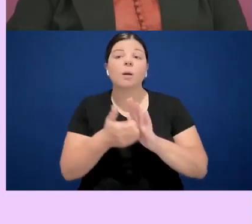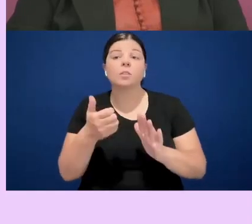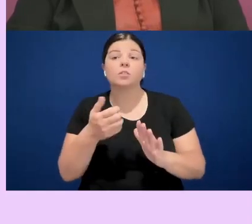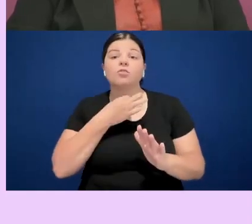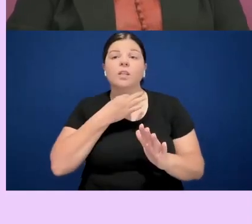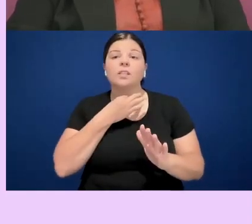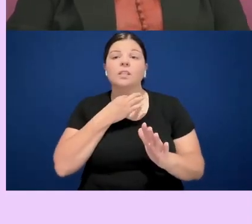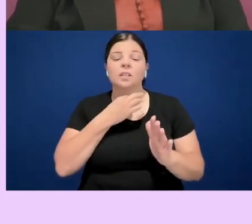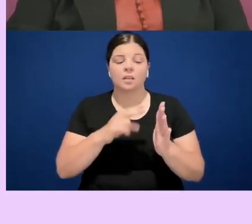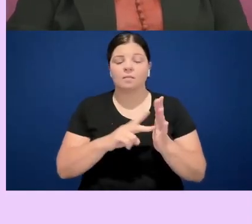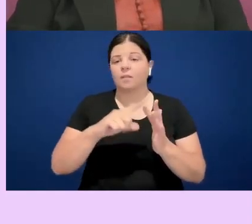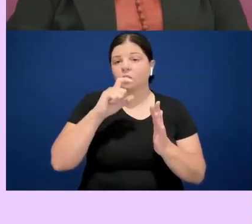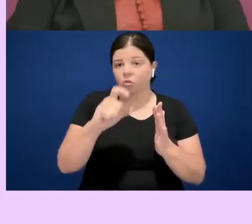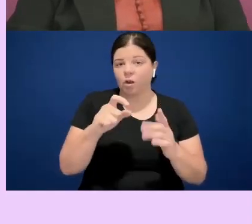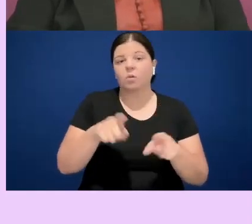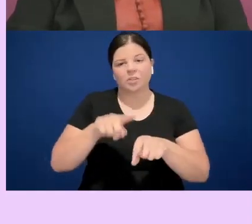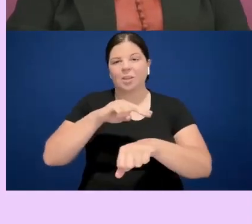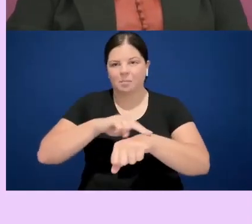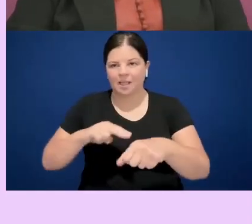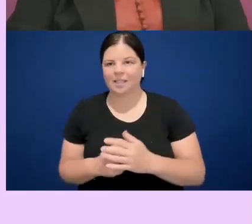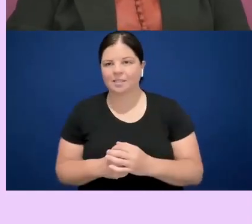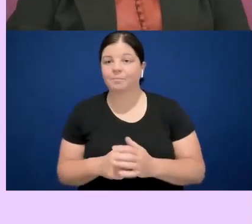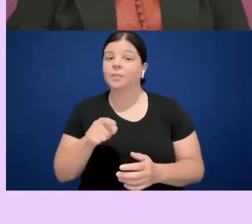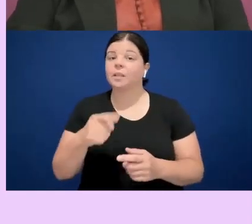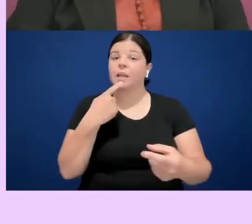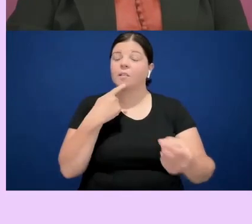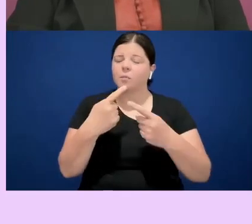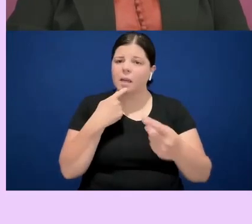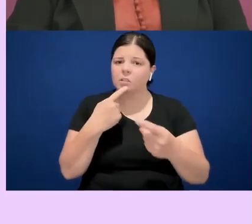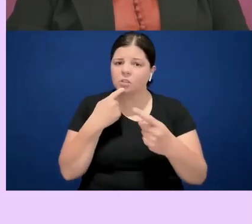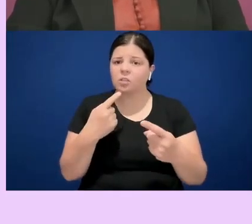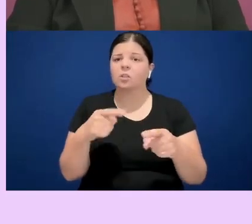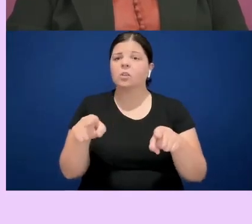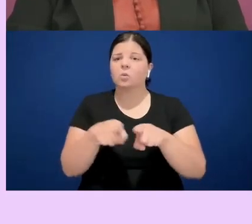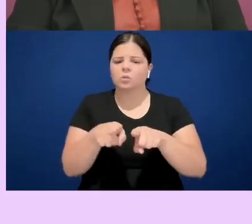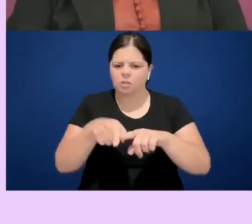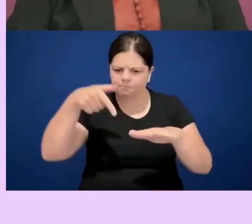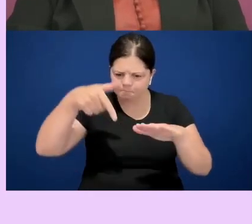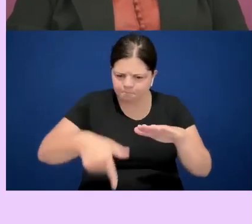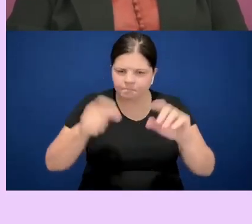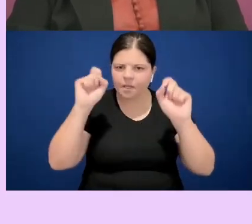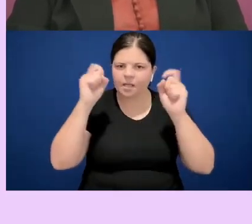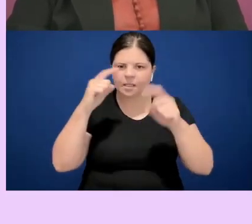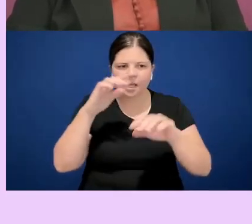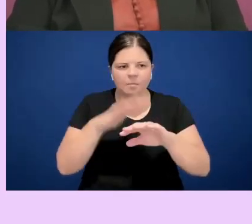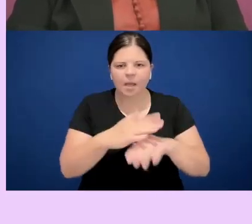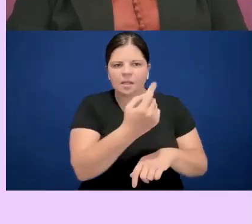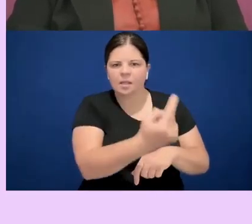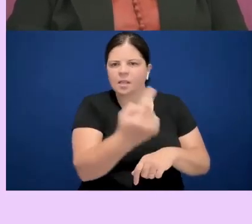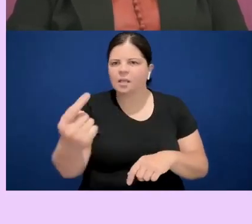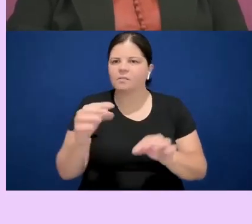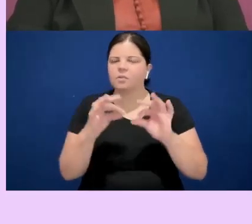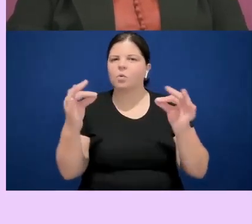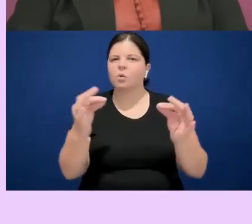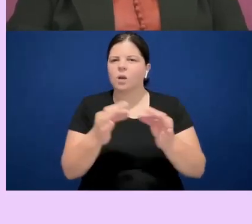police. And this information, together with the detailed understanding that individual organisations have about